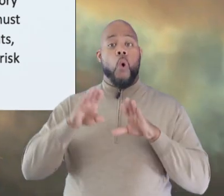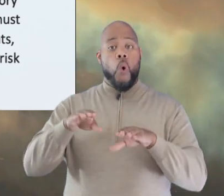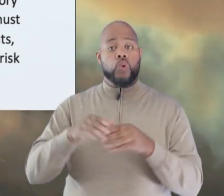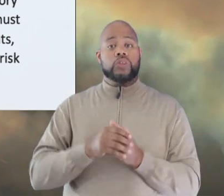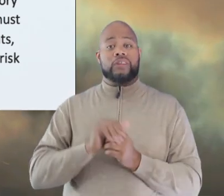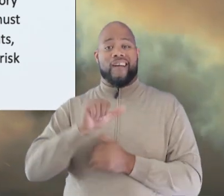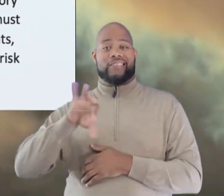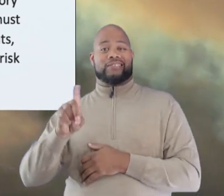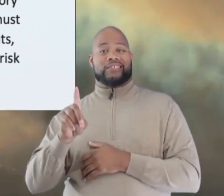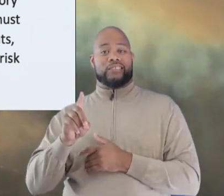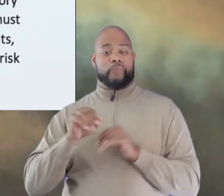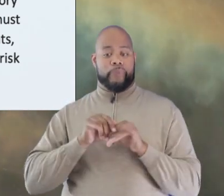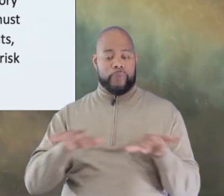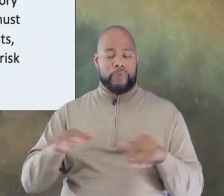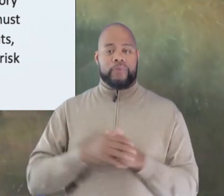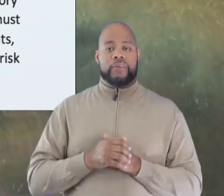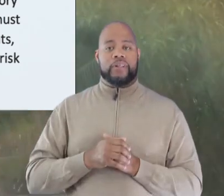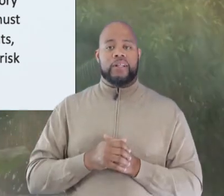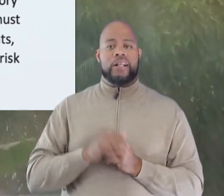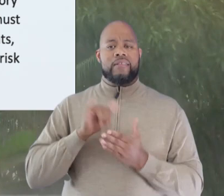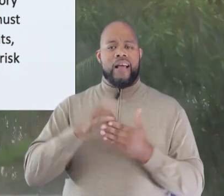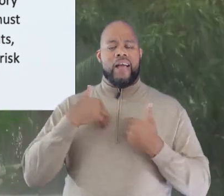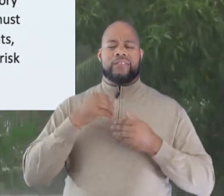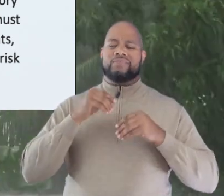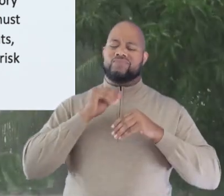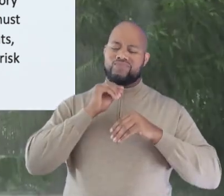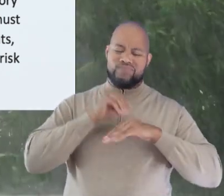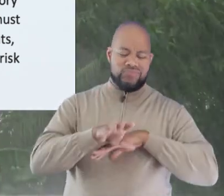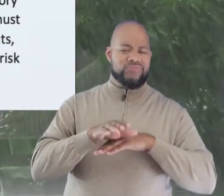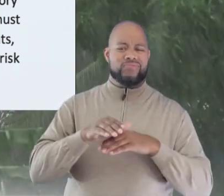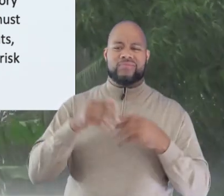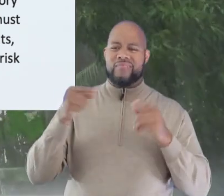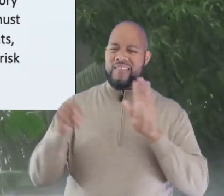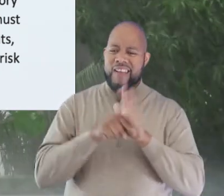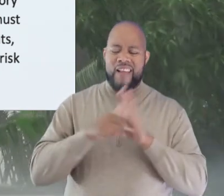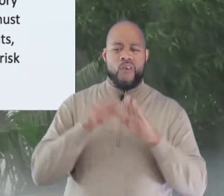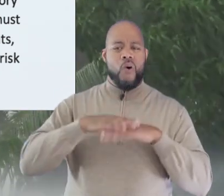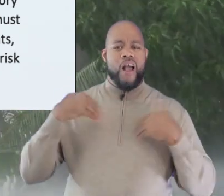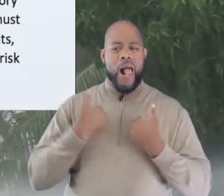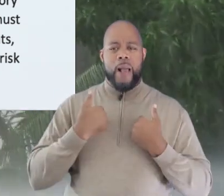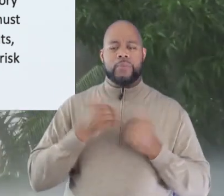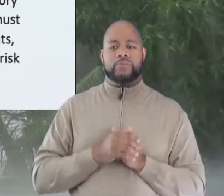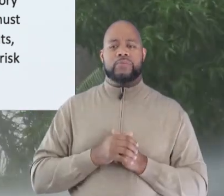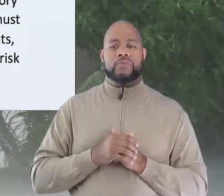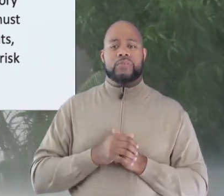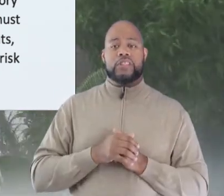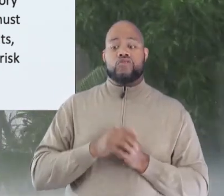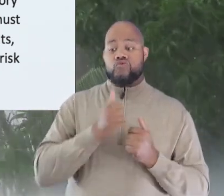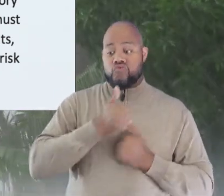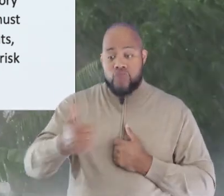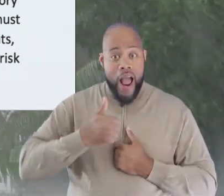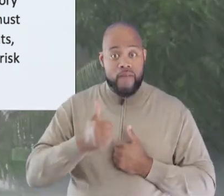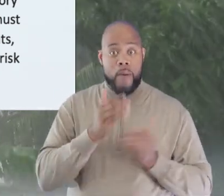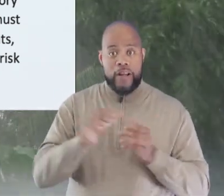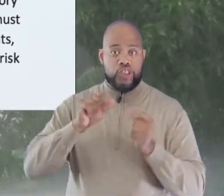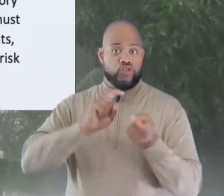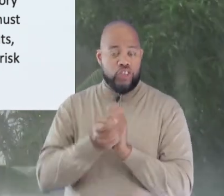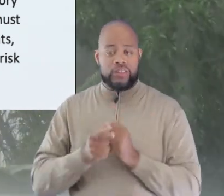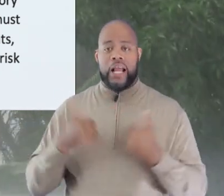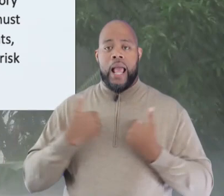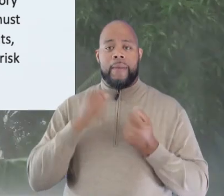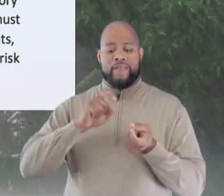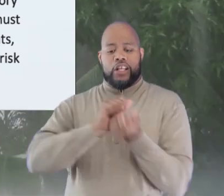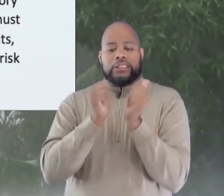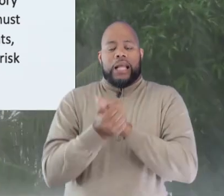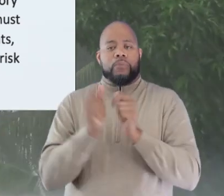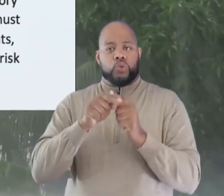ocean acidification, and sea level rise have adverse effects on marine species. Migratory patterns can change, species